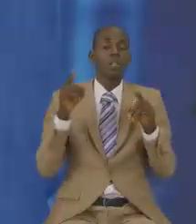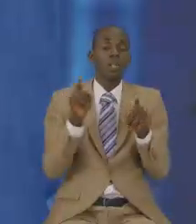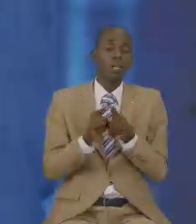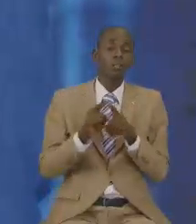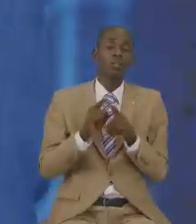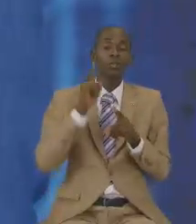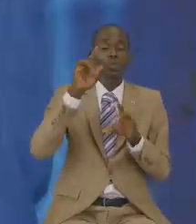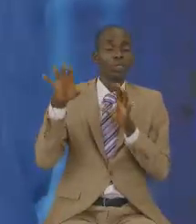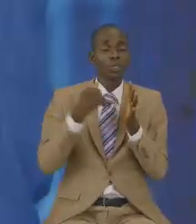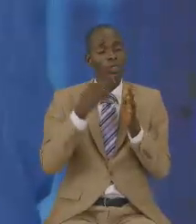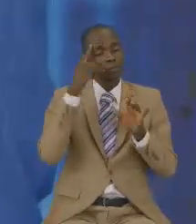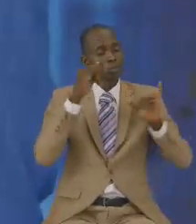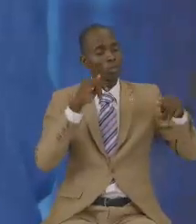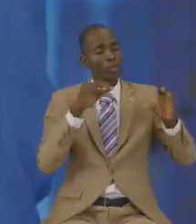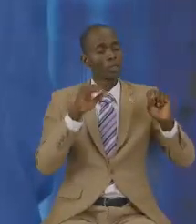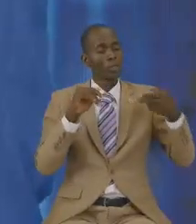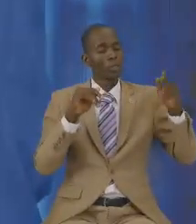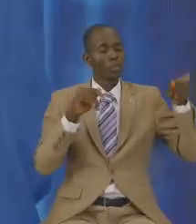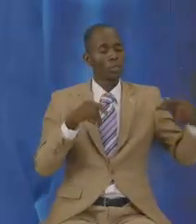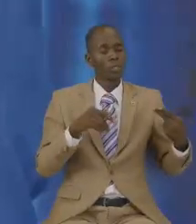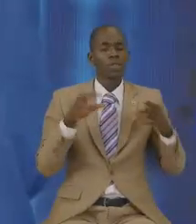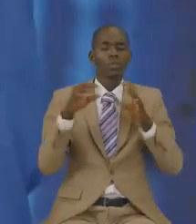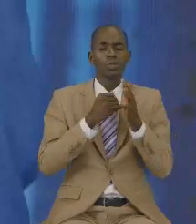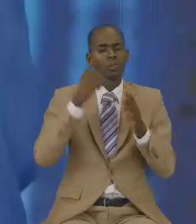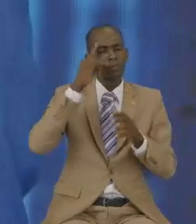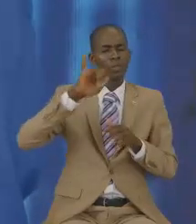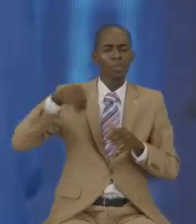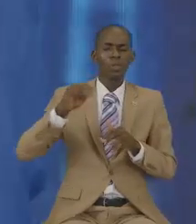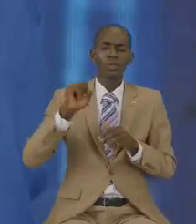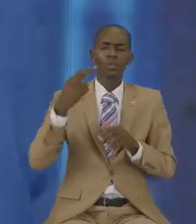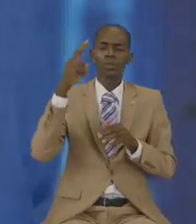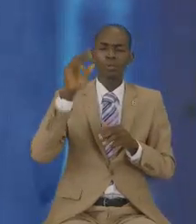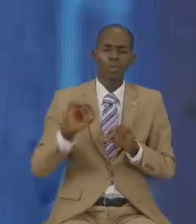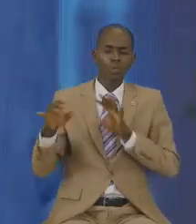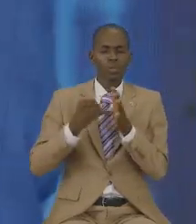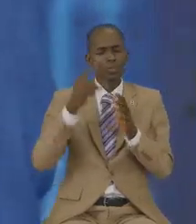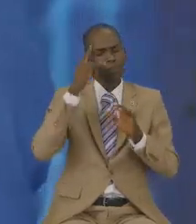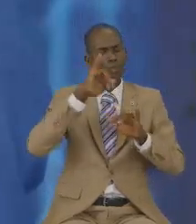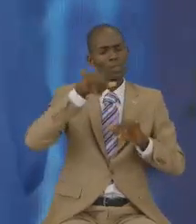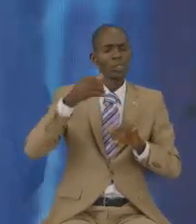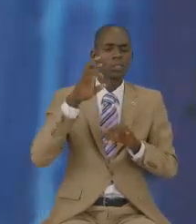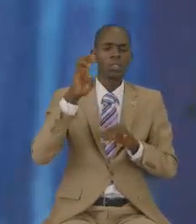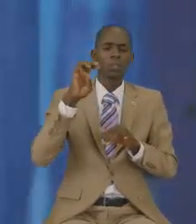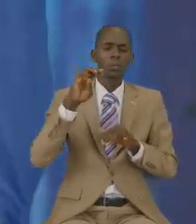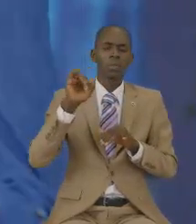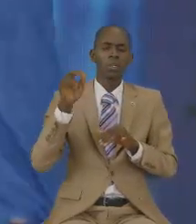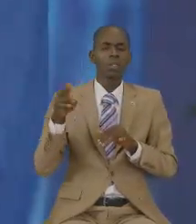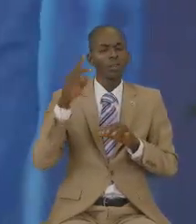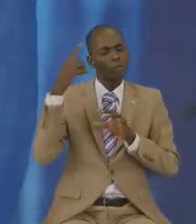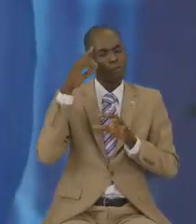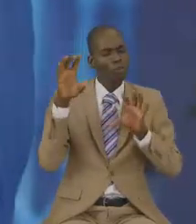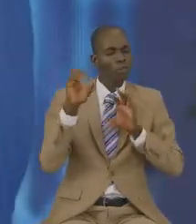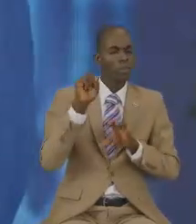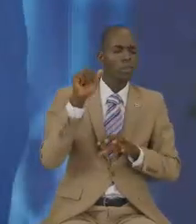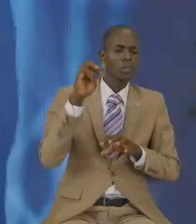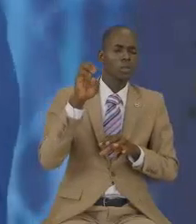for Joseph, as we achieved it for Joshua, as we achieved it for Jeremiah, as we achieved it for Samuel, as we